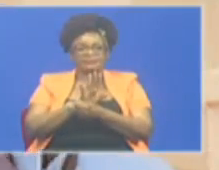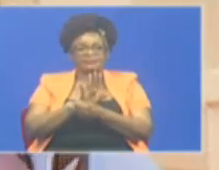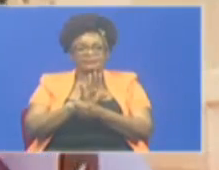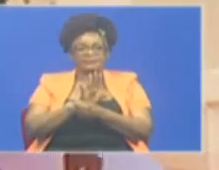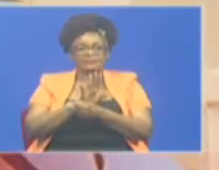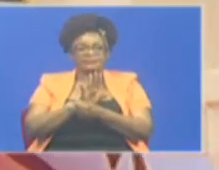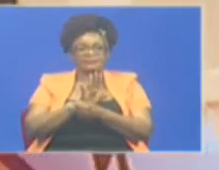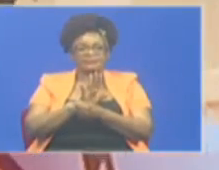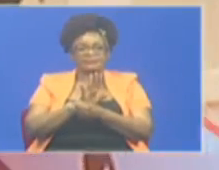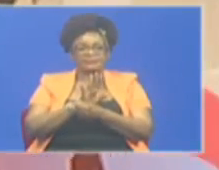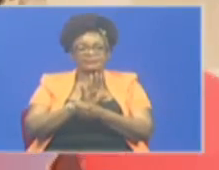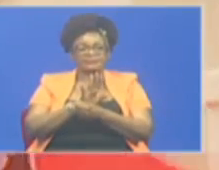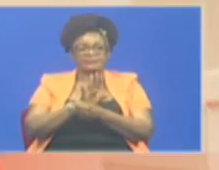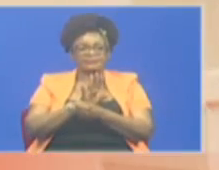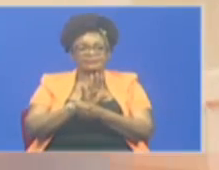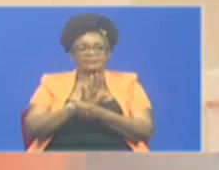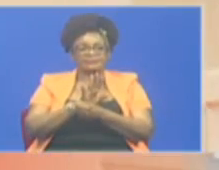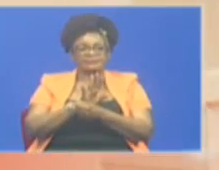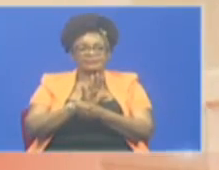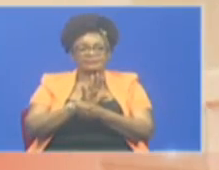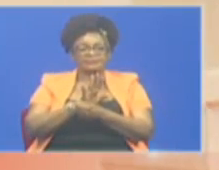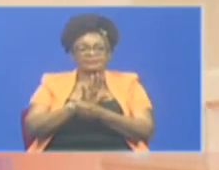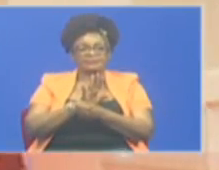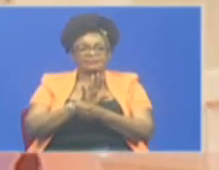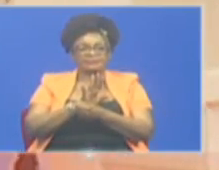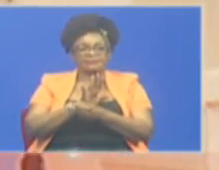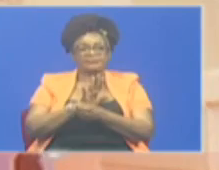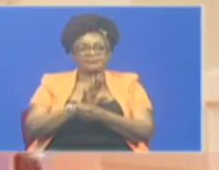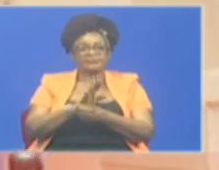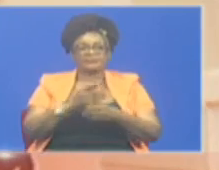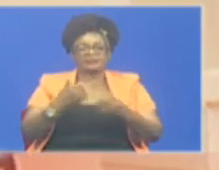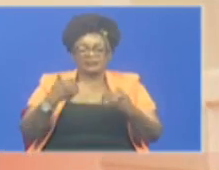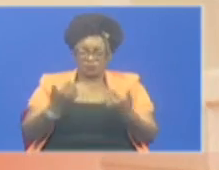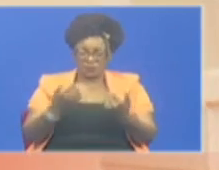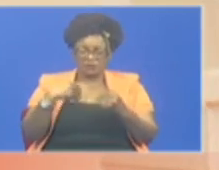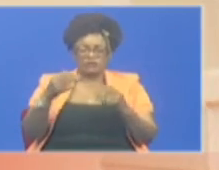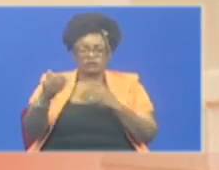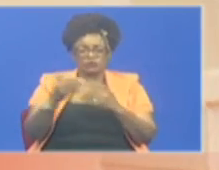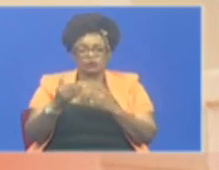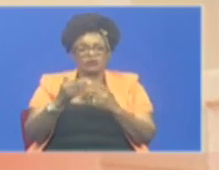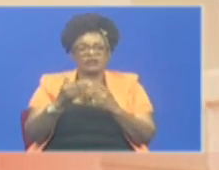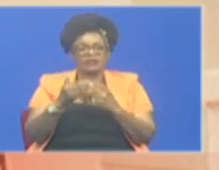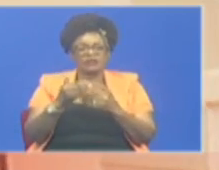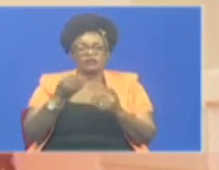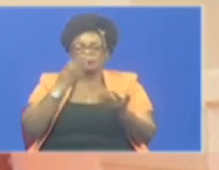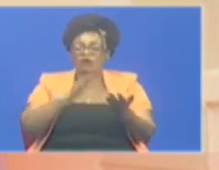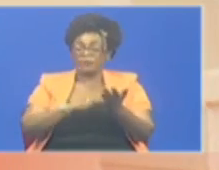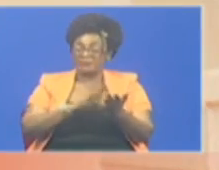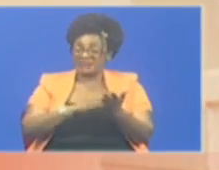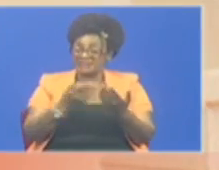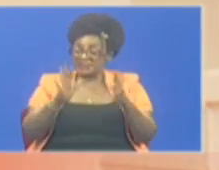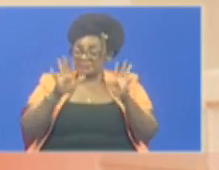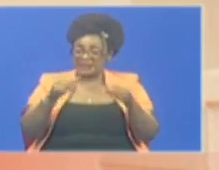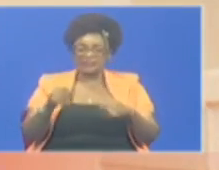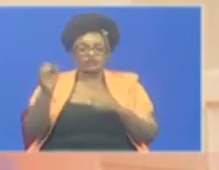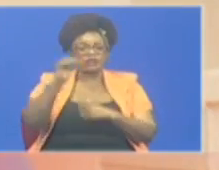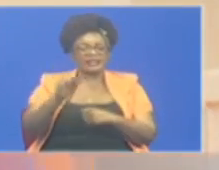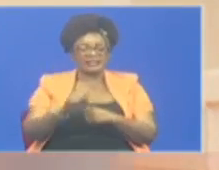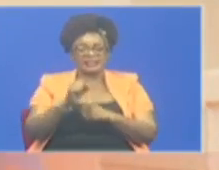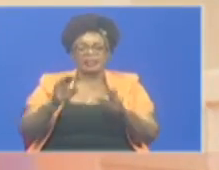Our efforts here at home are soon going to be complemented by the solidarity that the world is